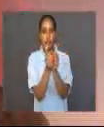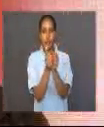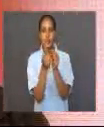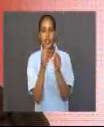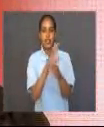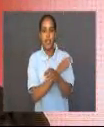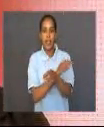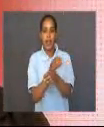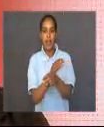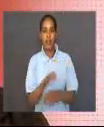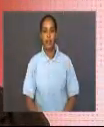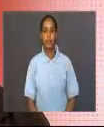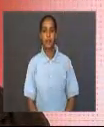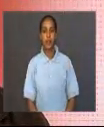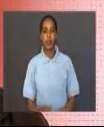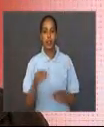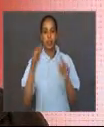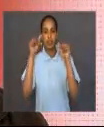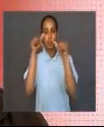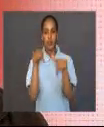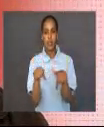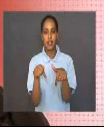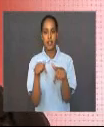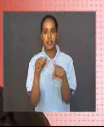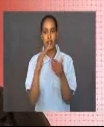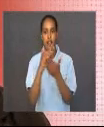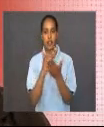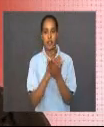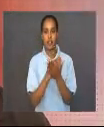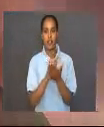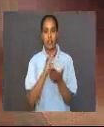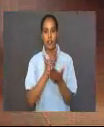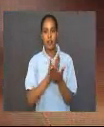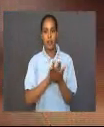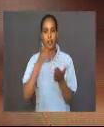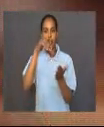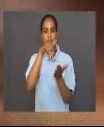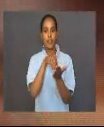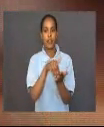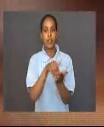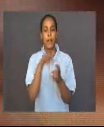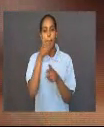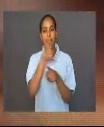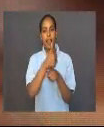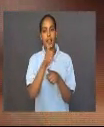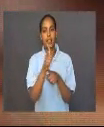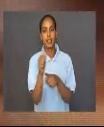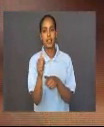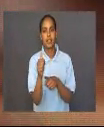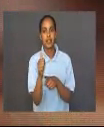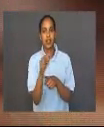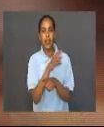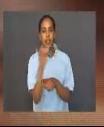cell. In today's lesson, we reviewed metallic